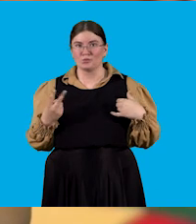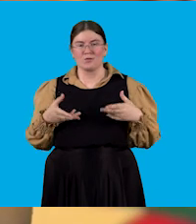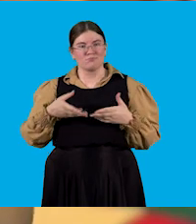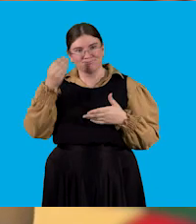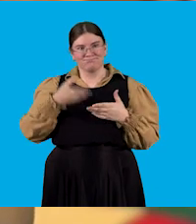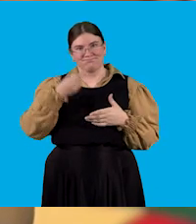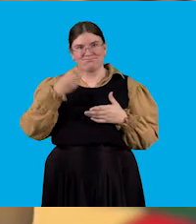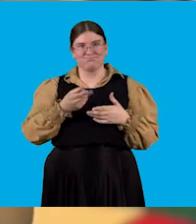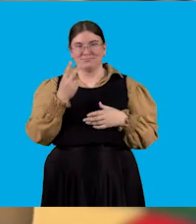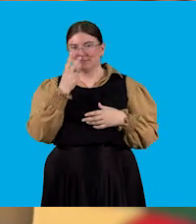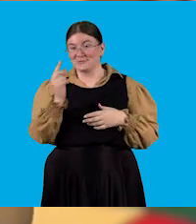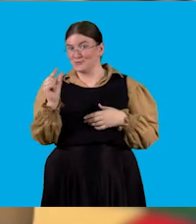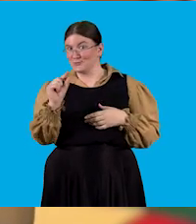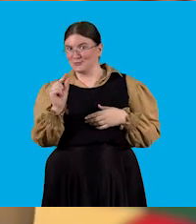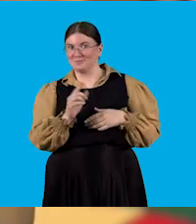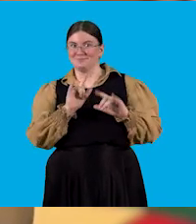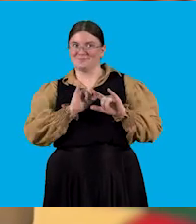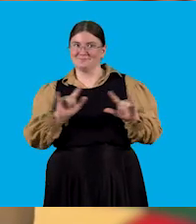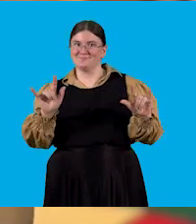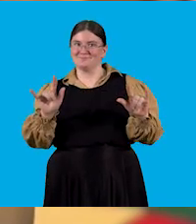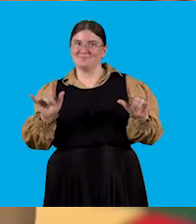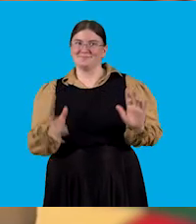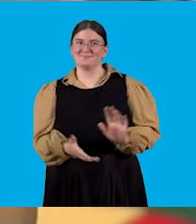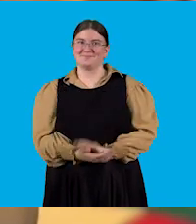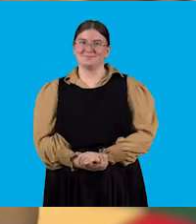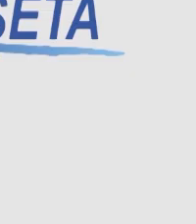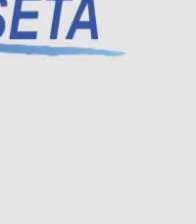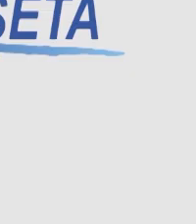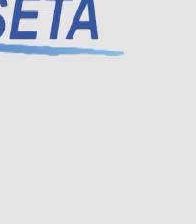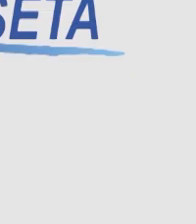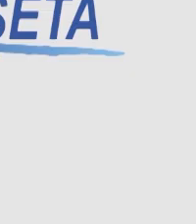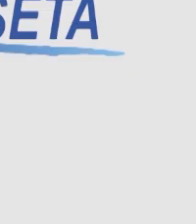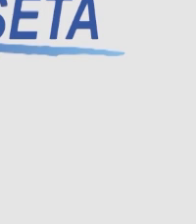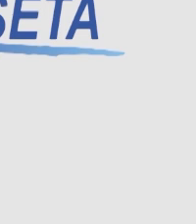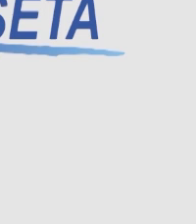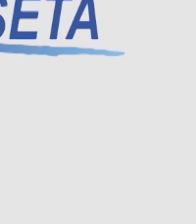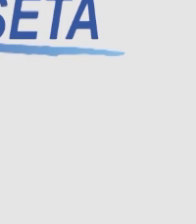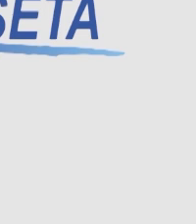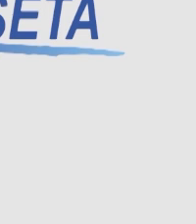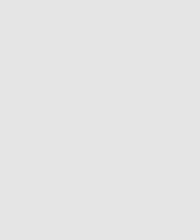enjoyed it and have learned a lot. See you soon.